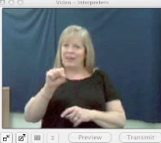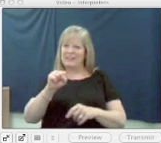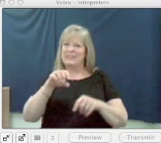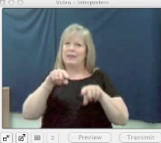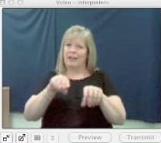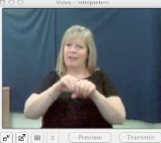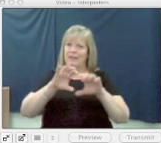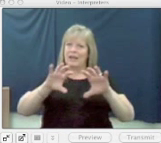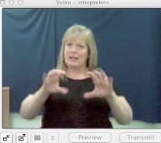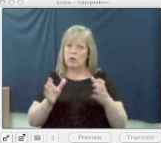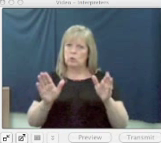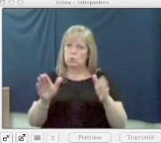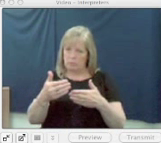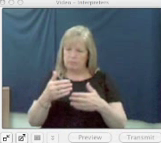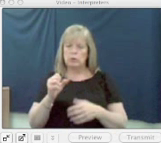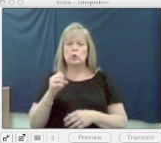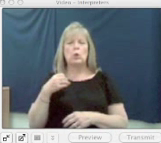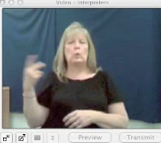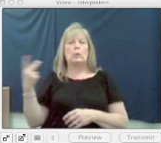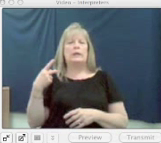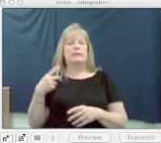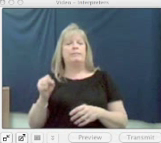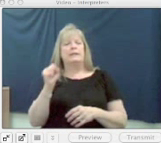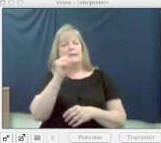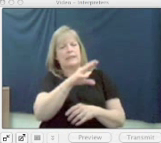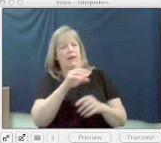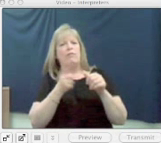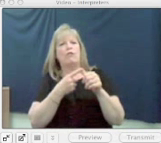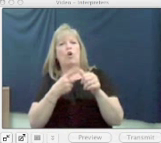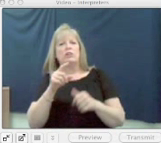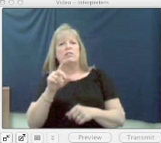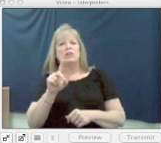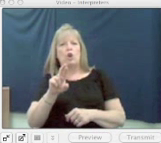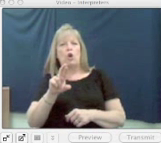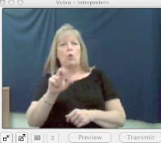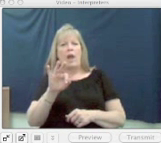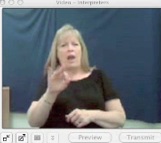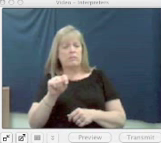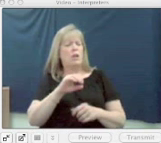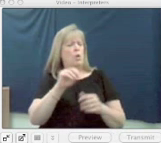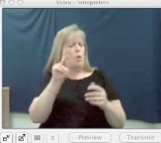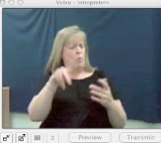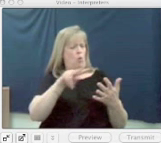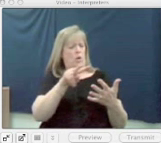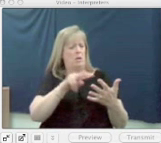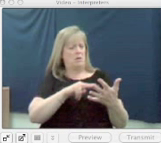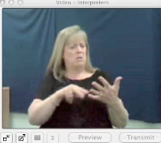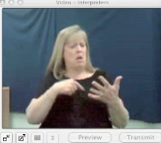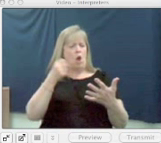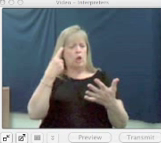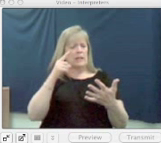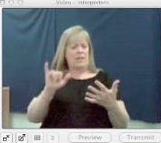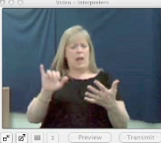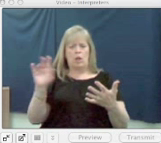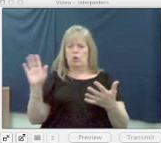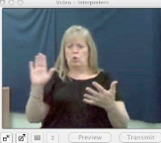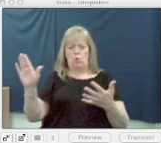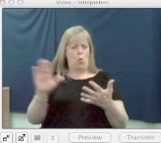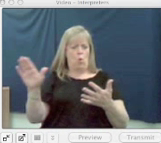And so we submitted our first draft, and the referee came back with the comment, I understand that Dean and Pollard's work is